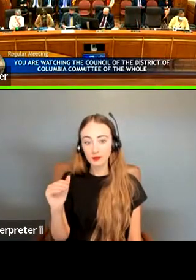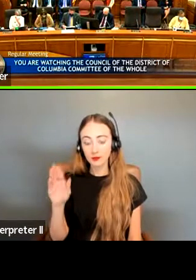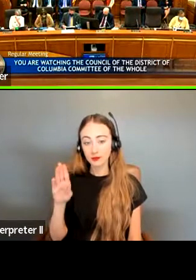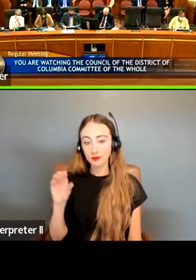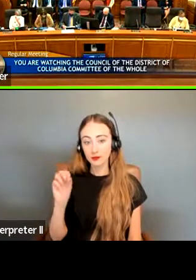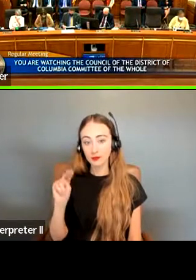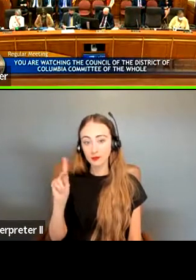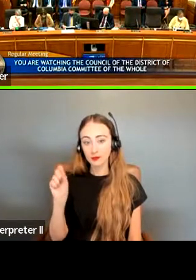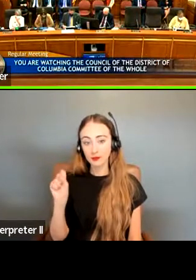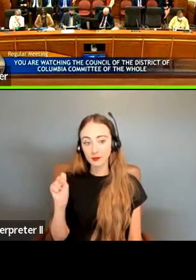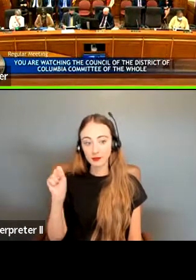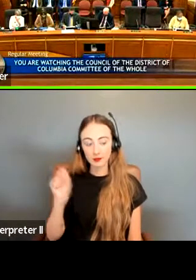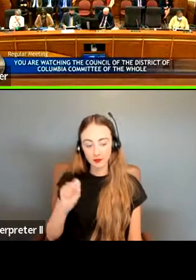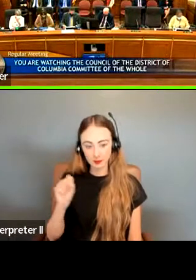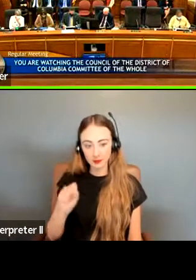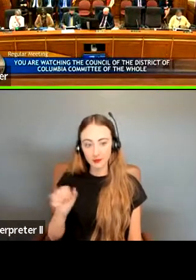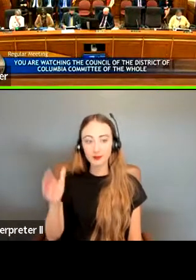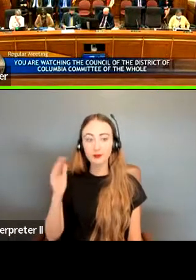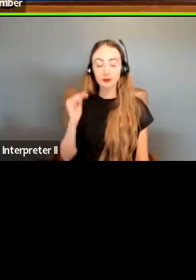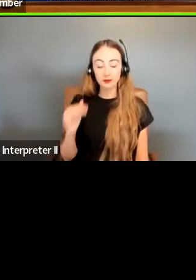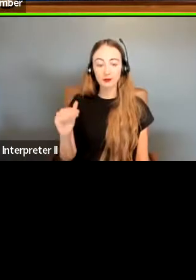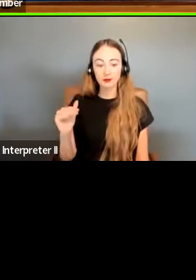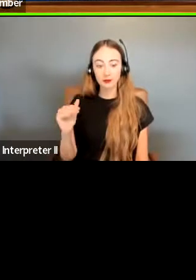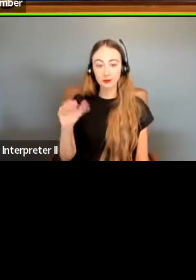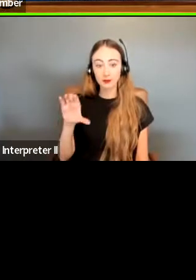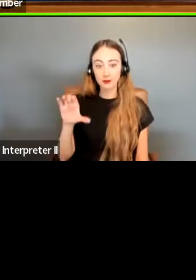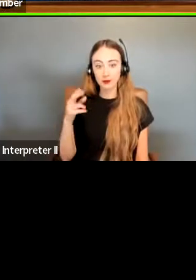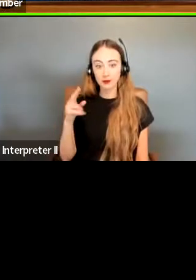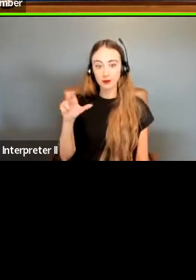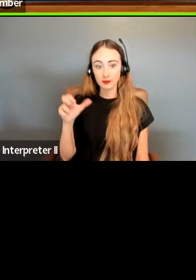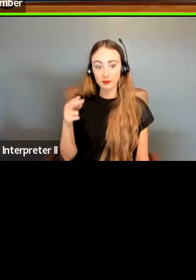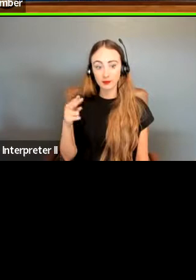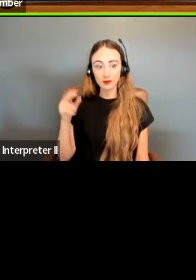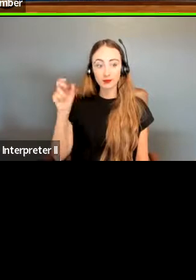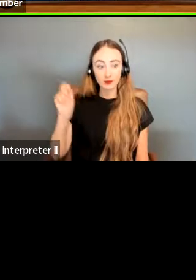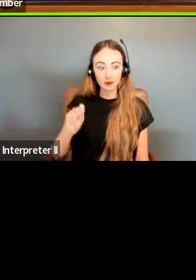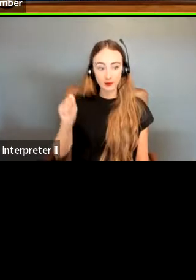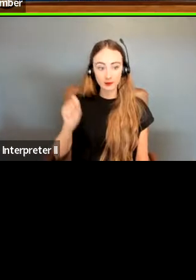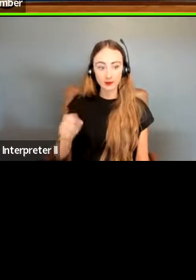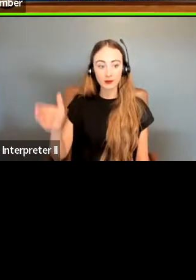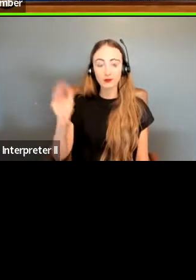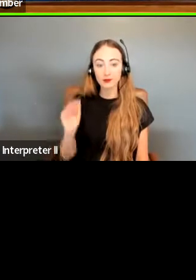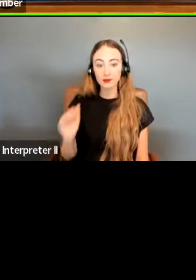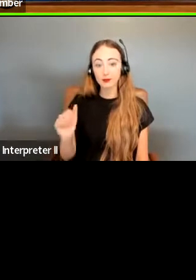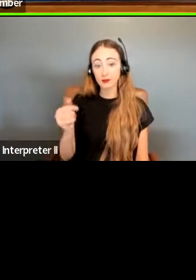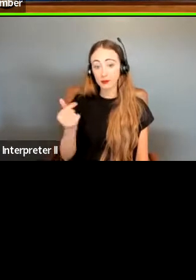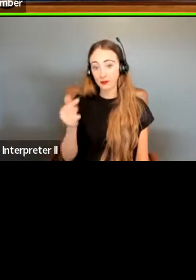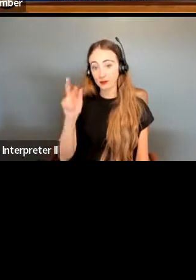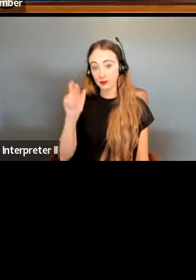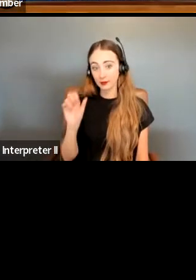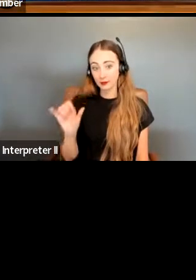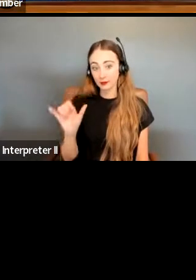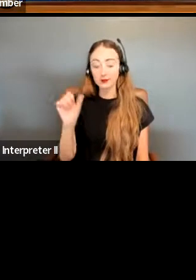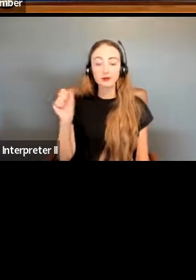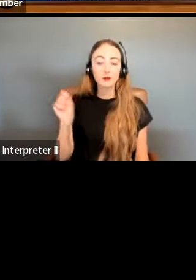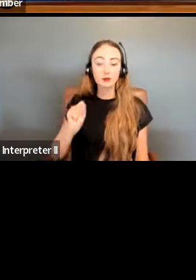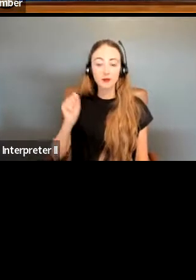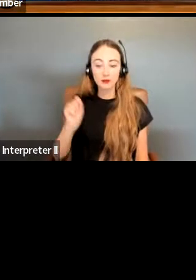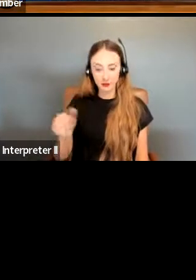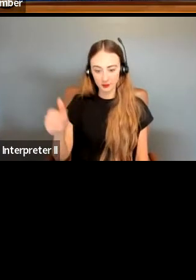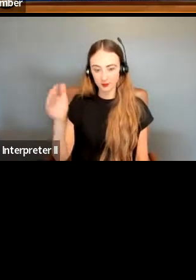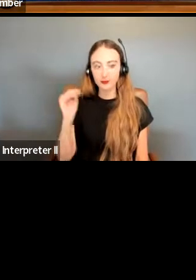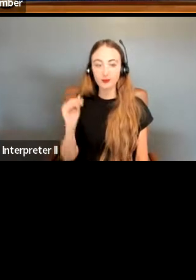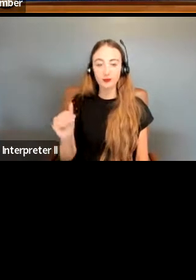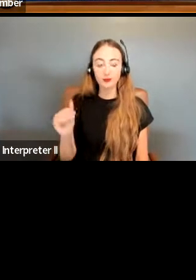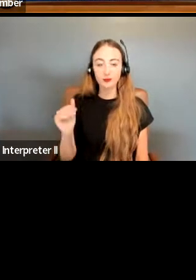Bonds. Yes. Councilmember Bonds votes yes. Councilmember Che. Yes. Councilmember Che votes yes. Councilmember Gray. Yes. Councilmember